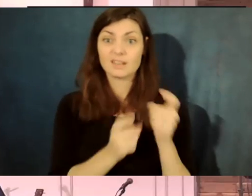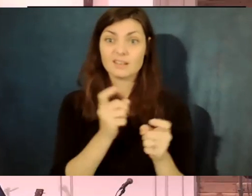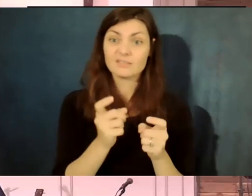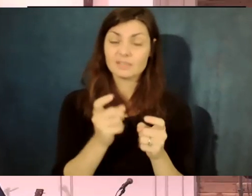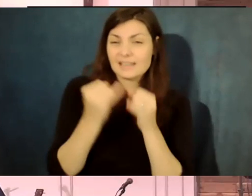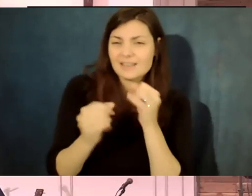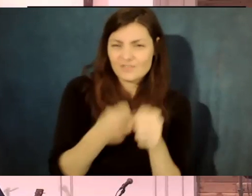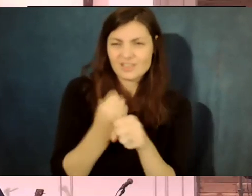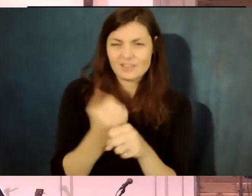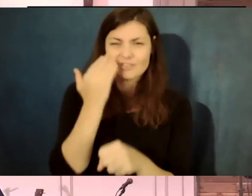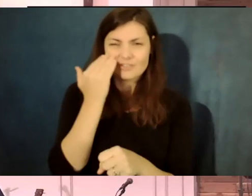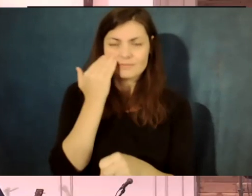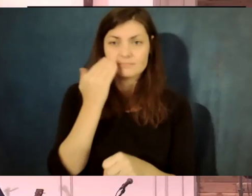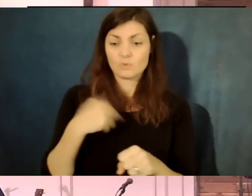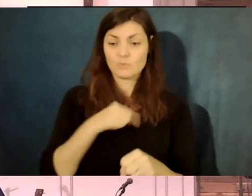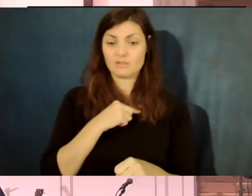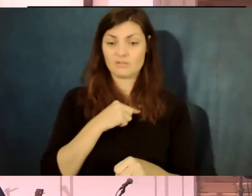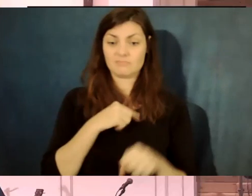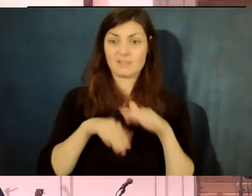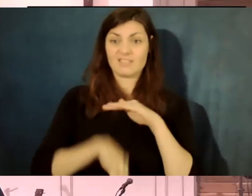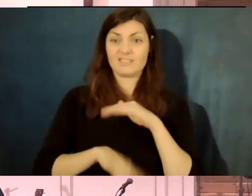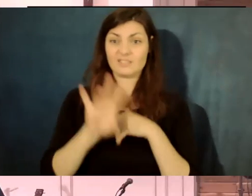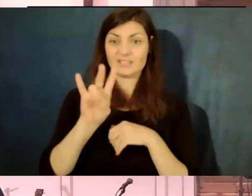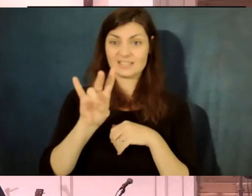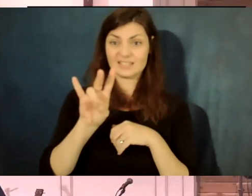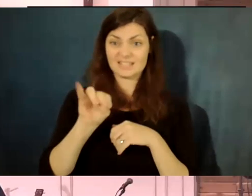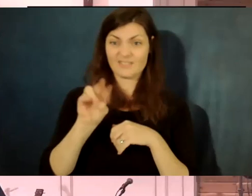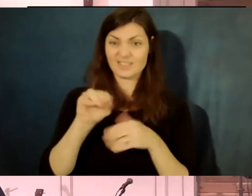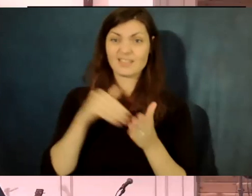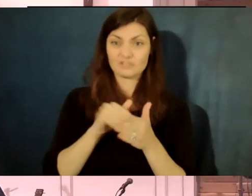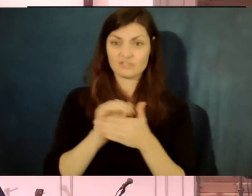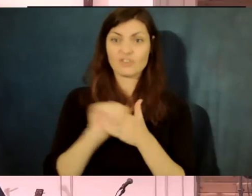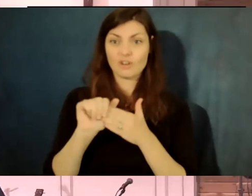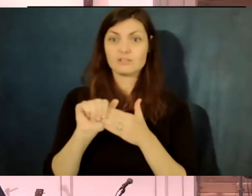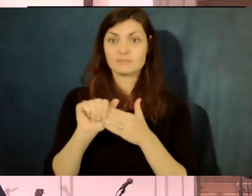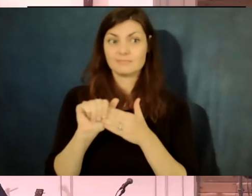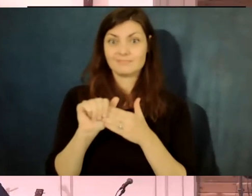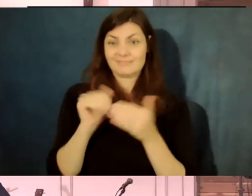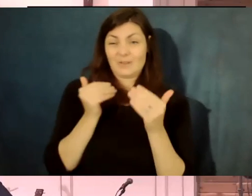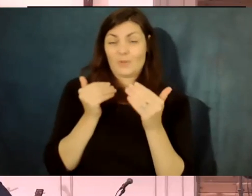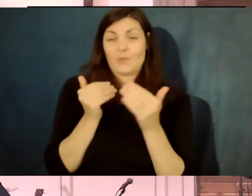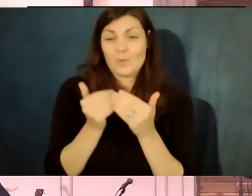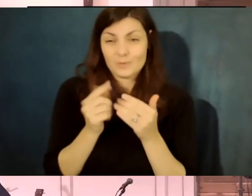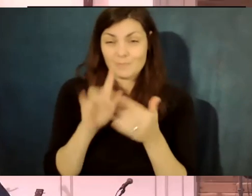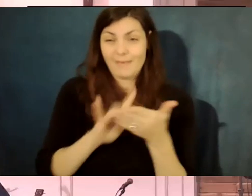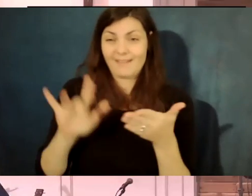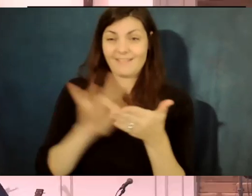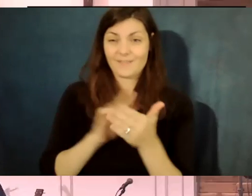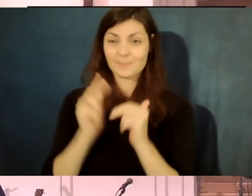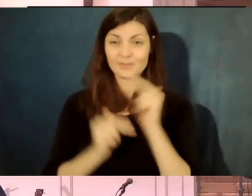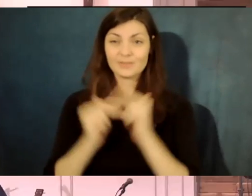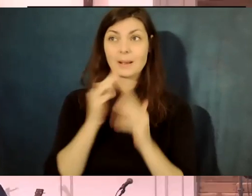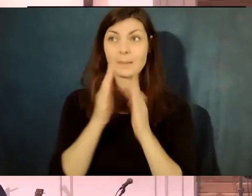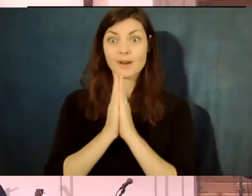we are down under $70,000 on paying off the loan on the building. So I'm very excited about paying that off, praying that we can pay it